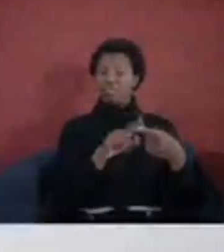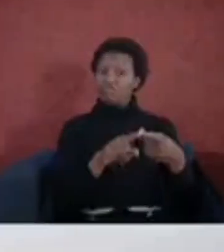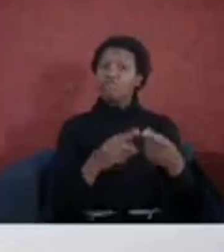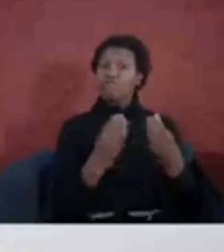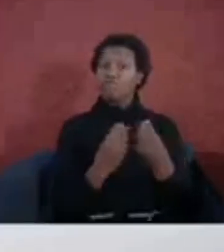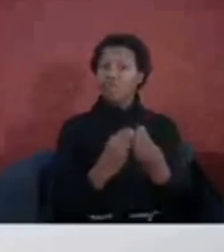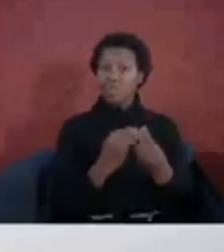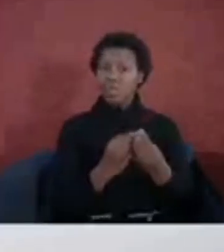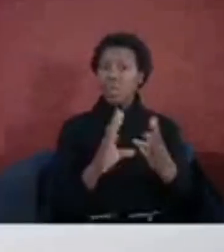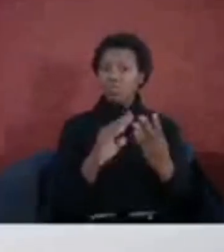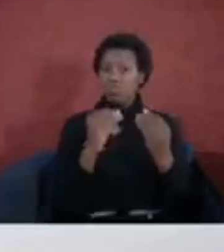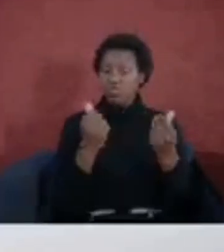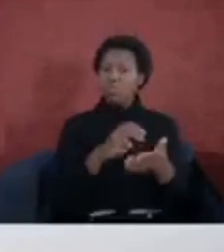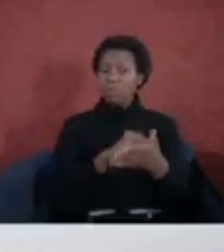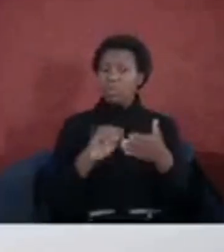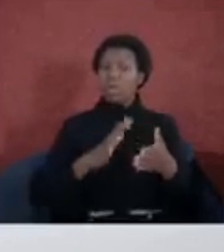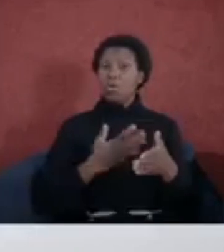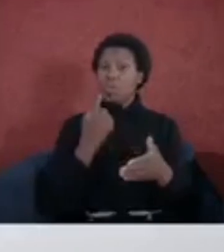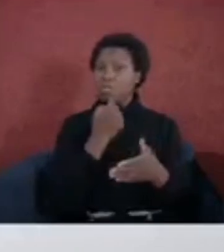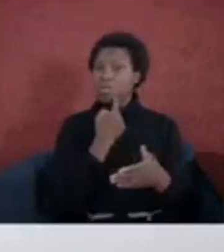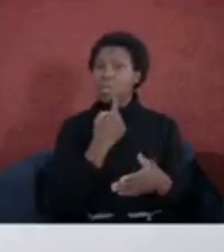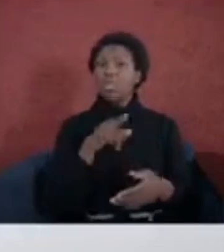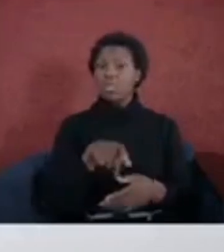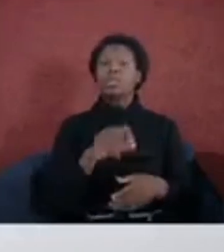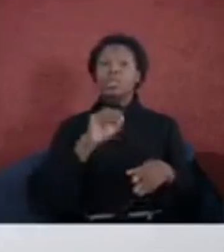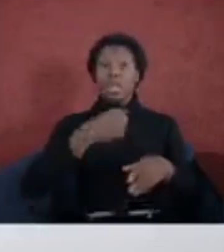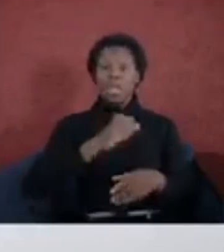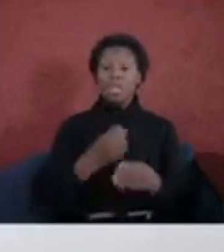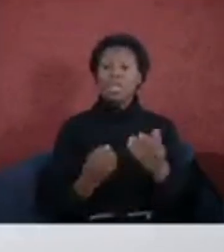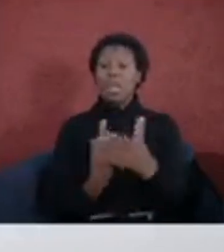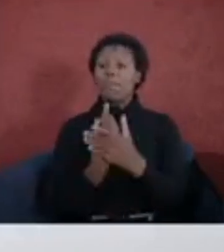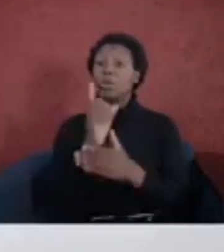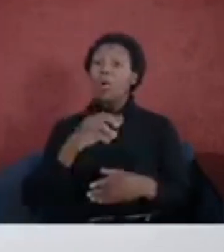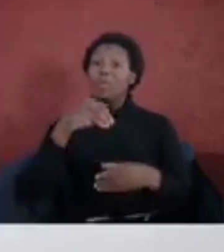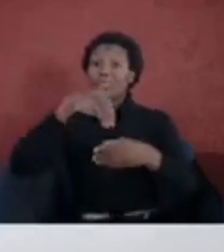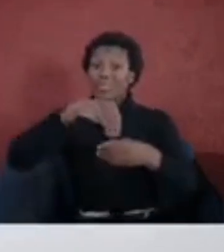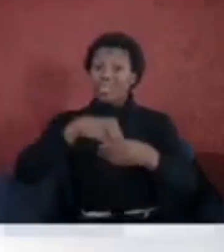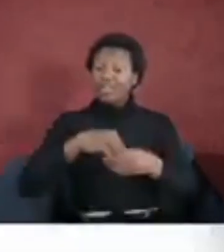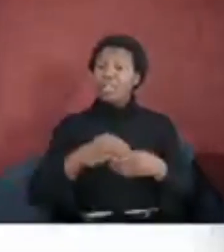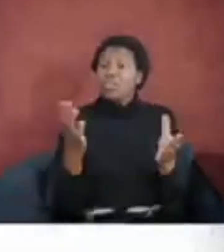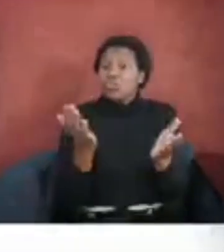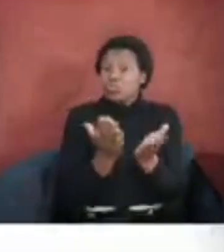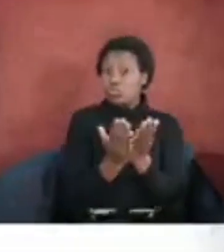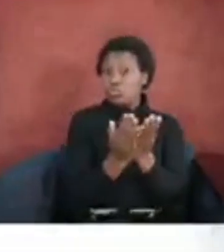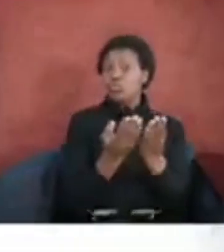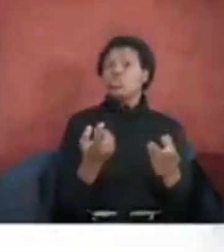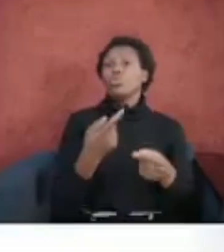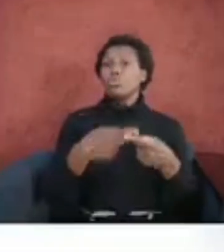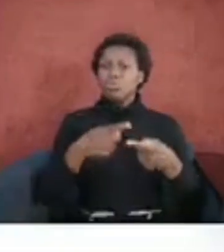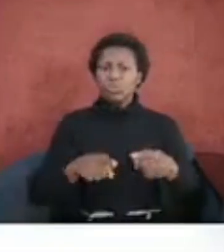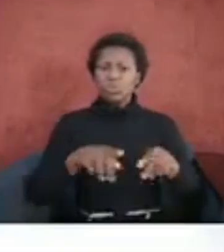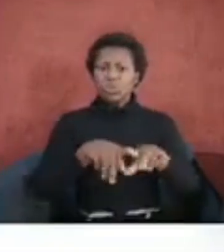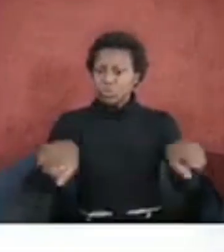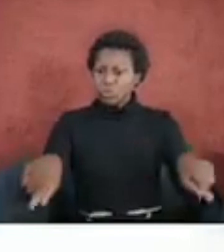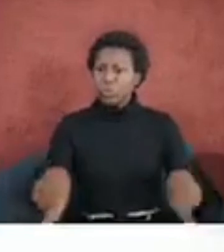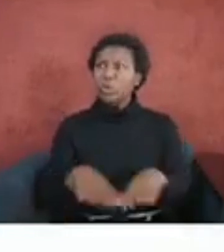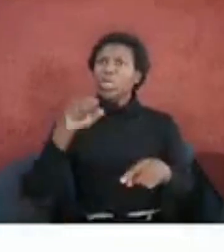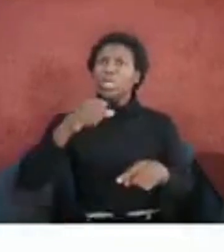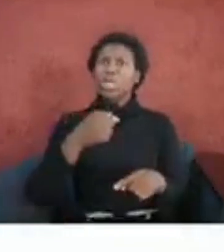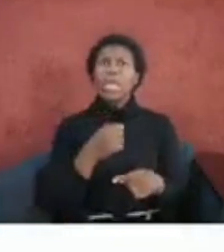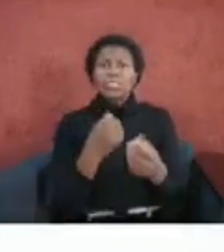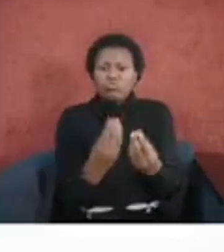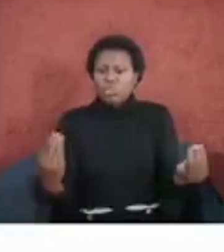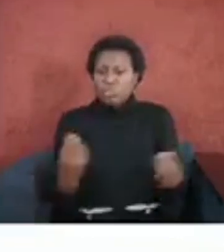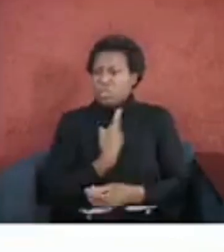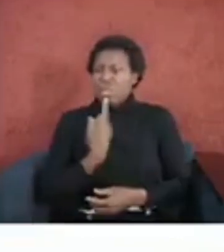sort of the message that I wanted. And this is what happens within the school ground. Children among themselves, they're taking their pictures, they're taking their videos. What do?